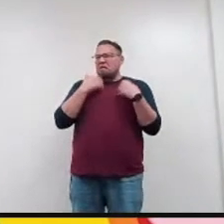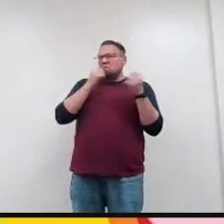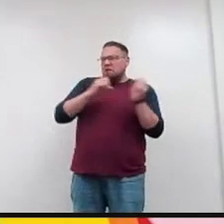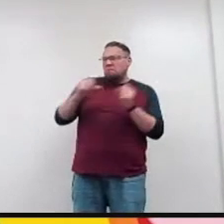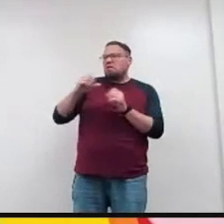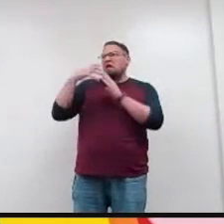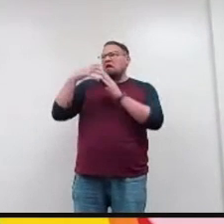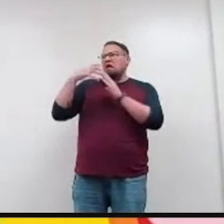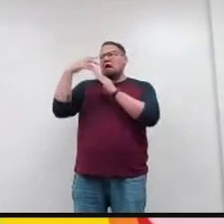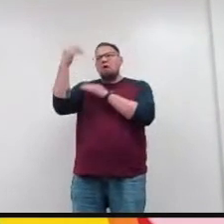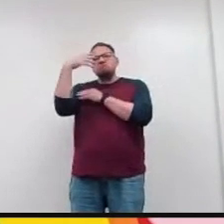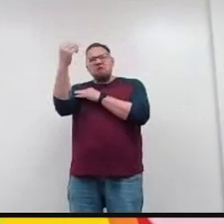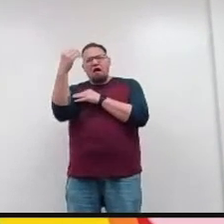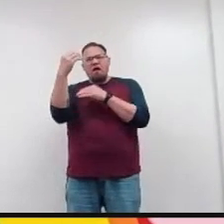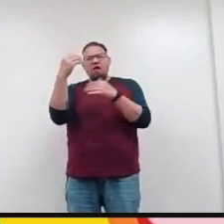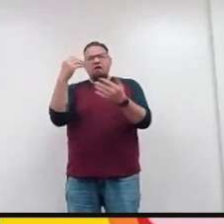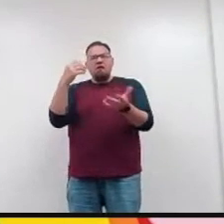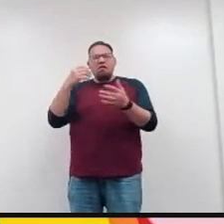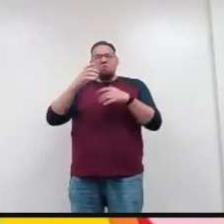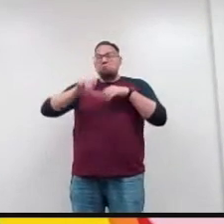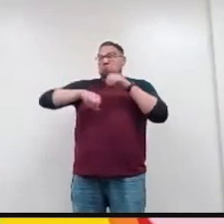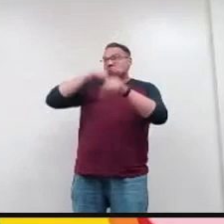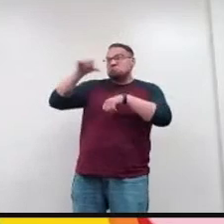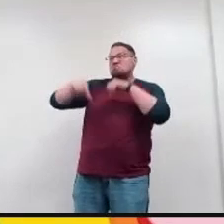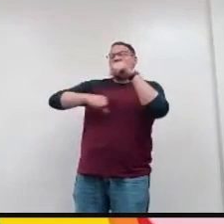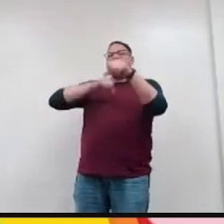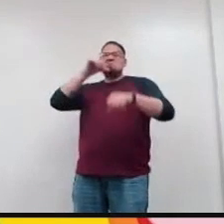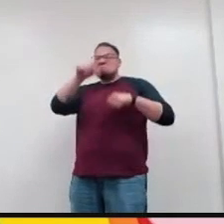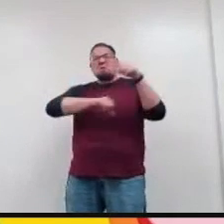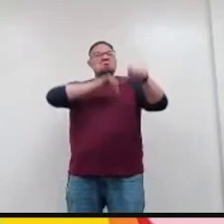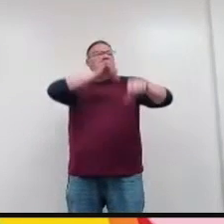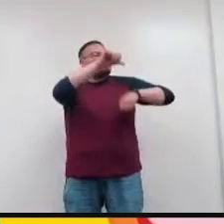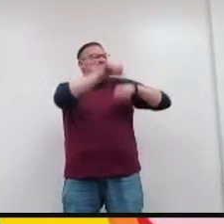outside, like in a bike brigade,